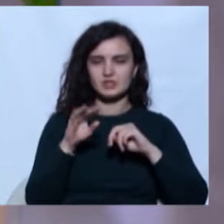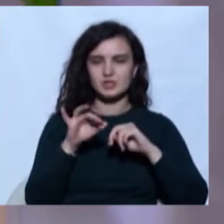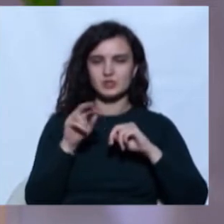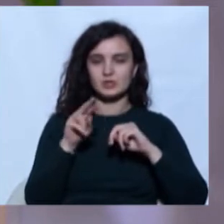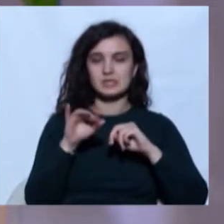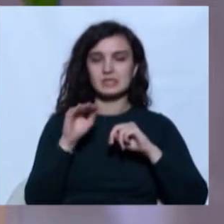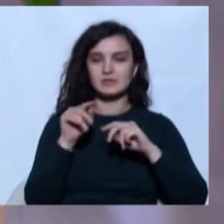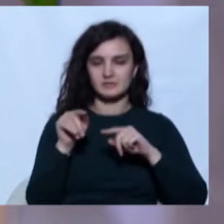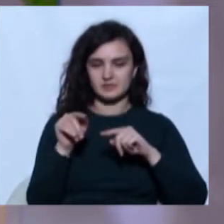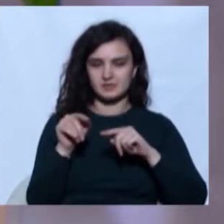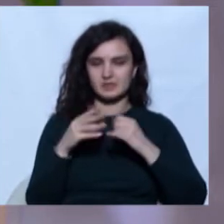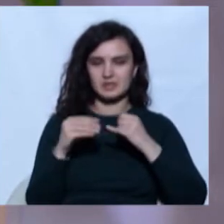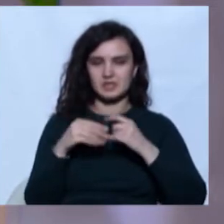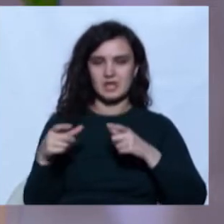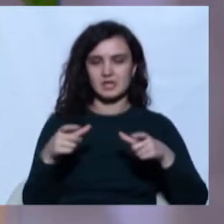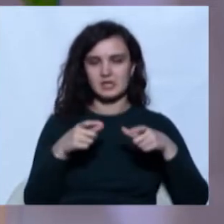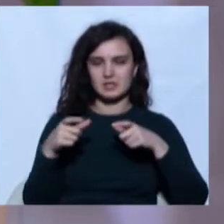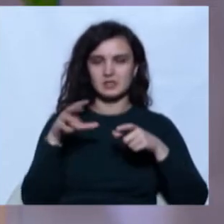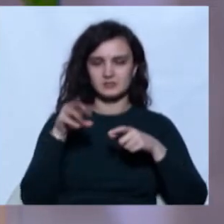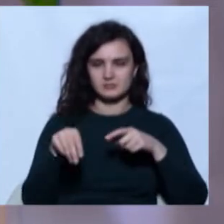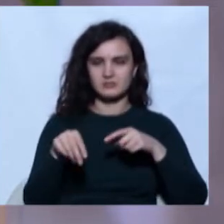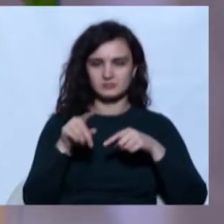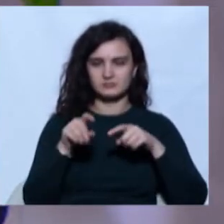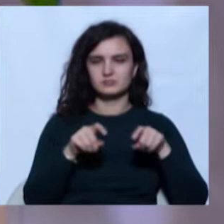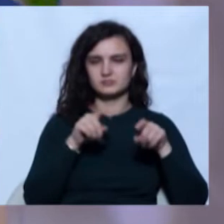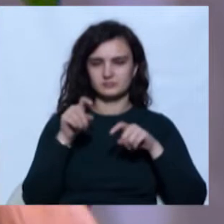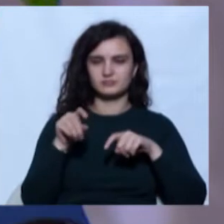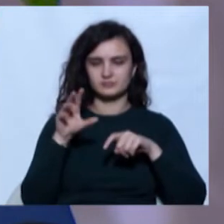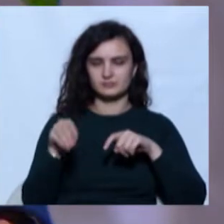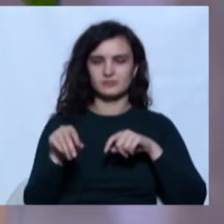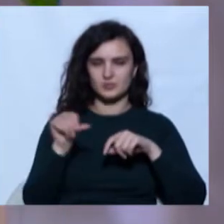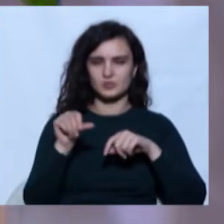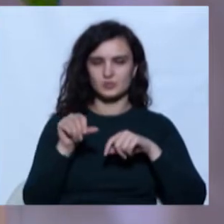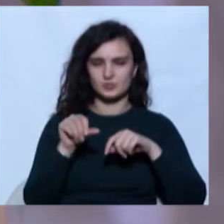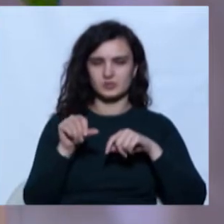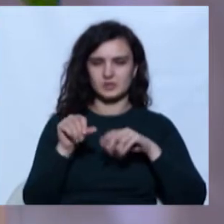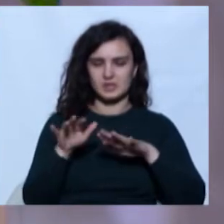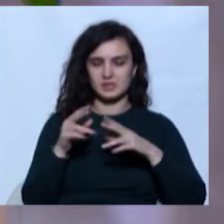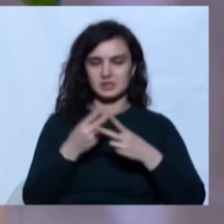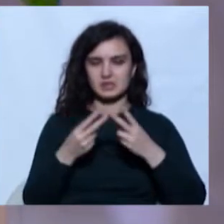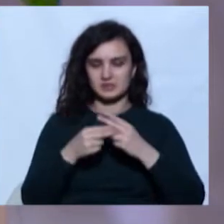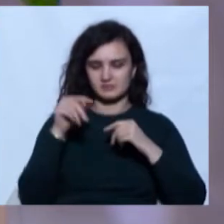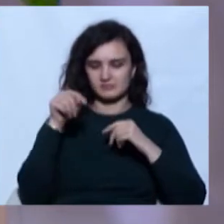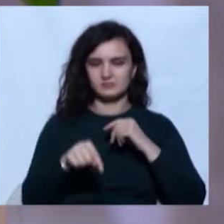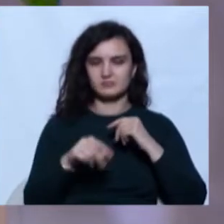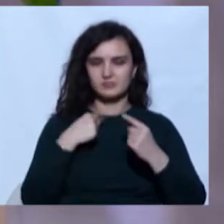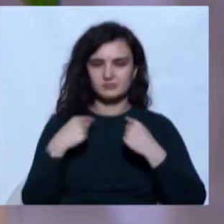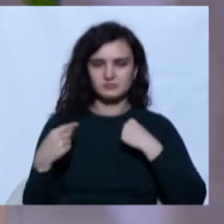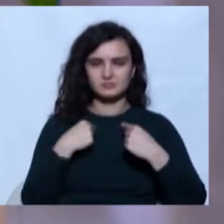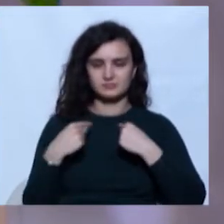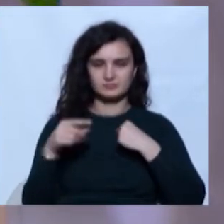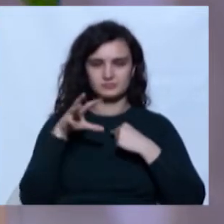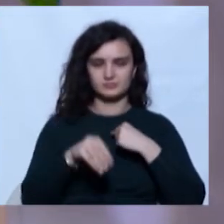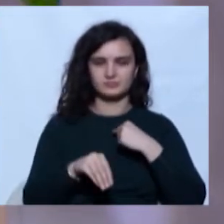is on an island. He is moved to the dungeon, the worst part of the prison, and suffers greatly